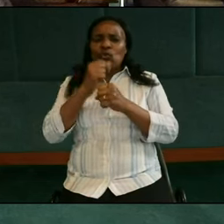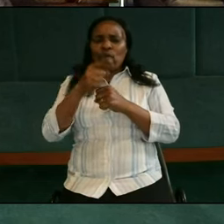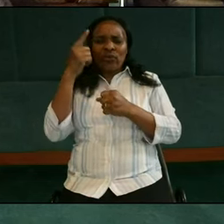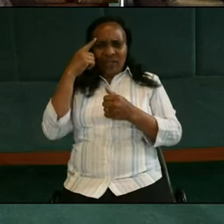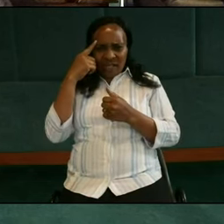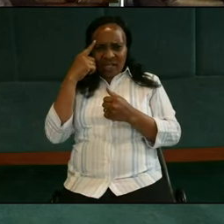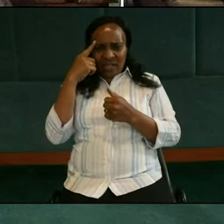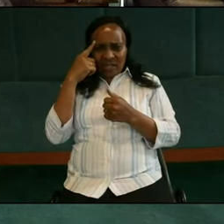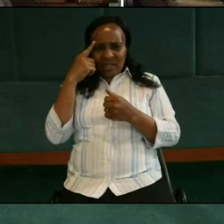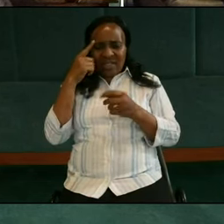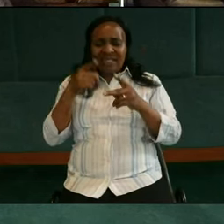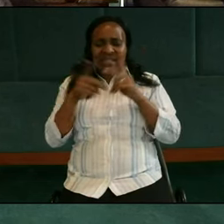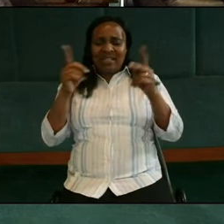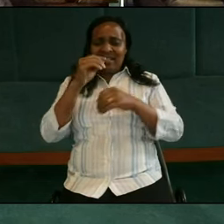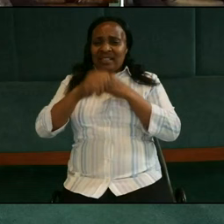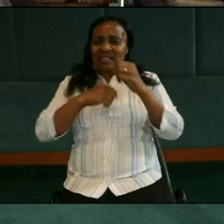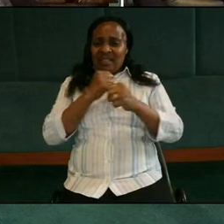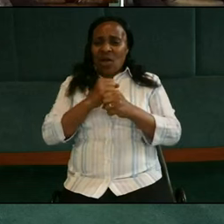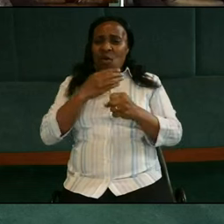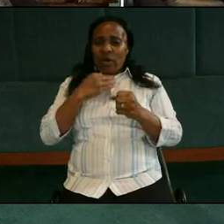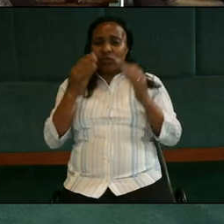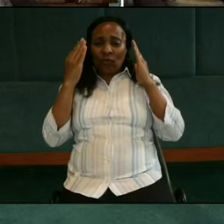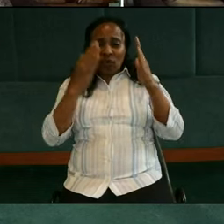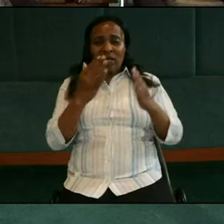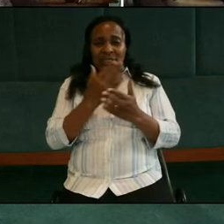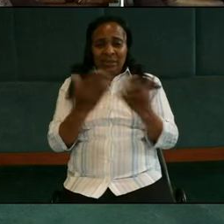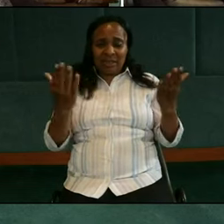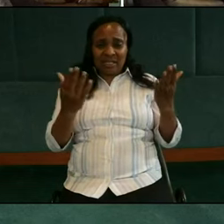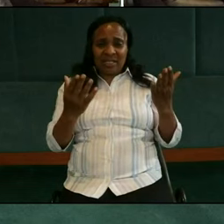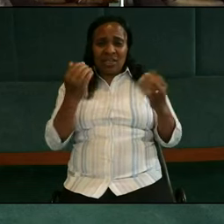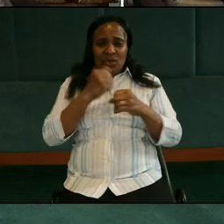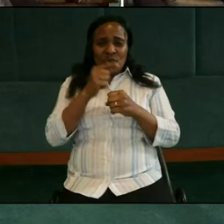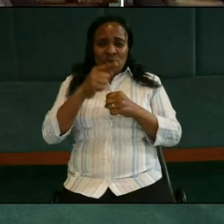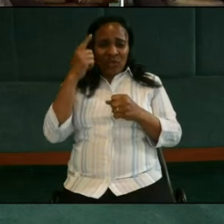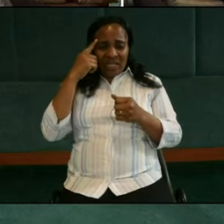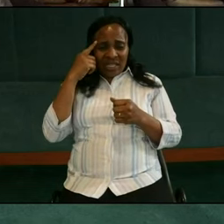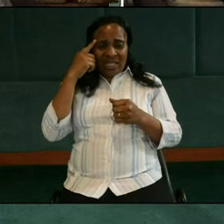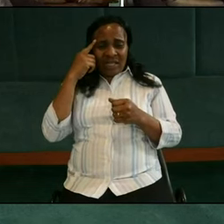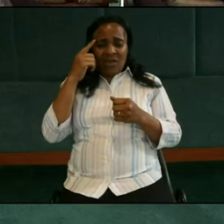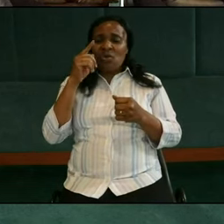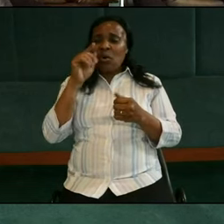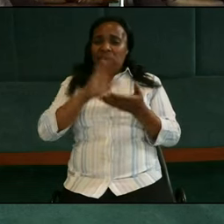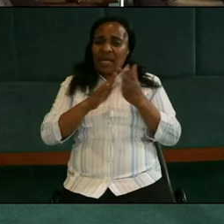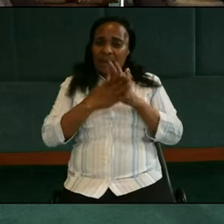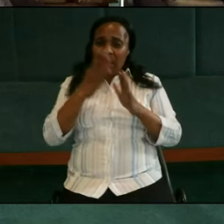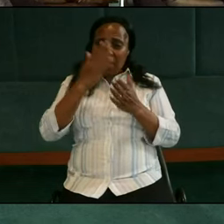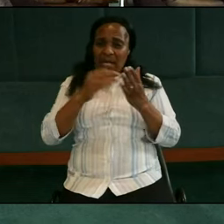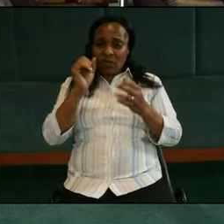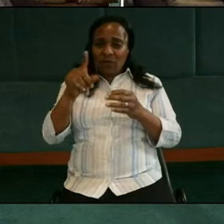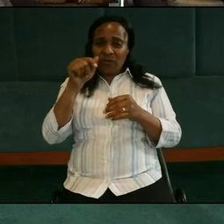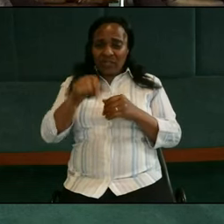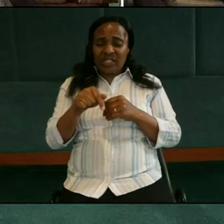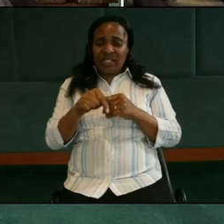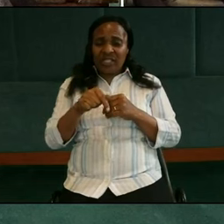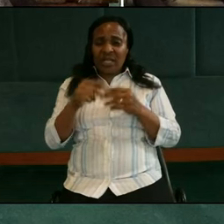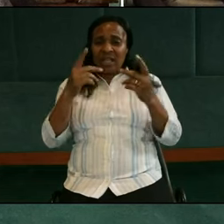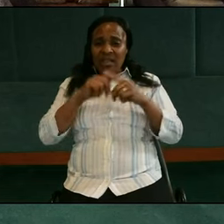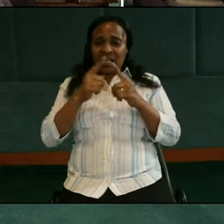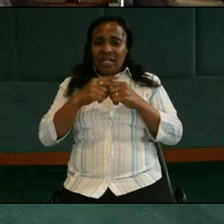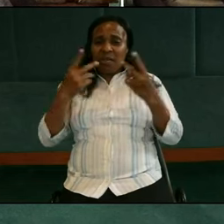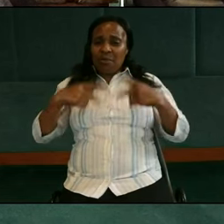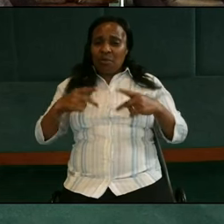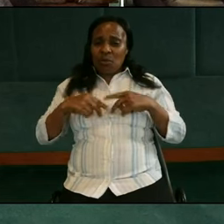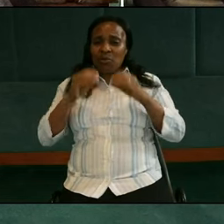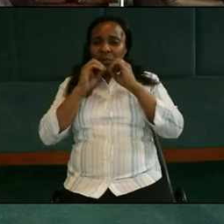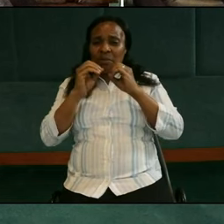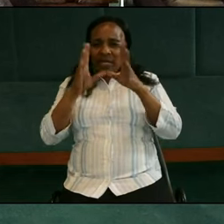Because as you start the year, you may want to focus on something. So do you think you are part of that inheritance, or can people be blessed through